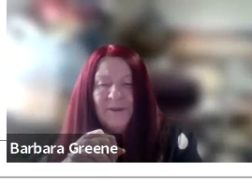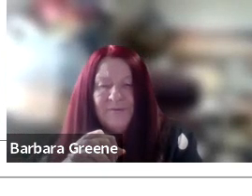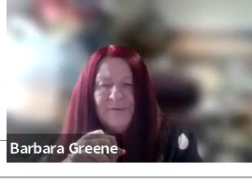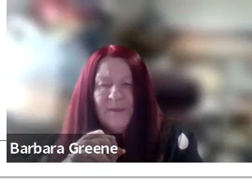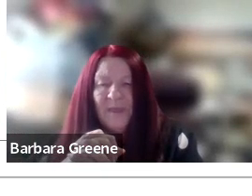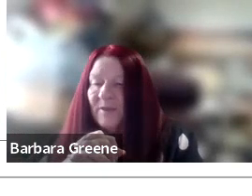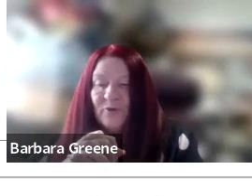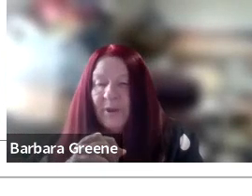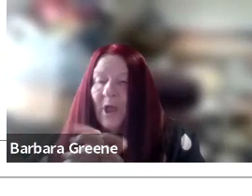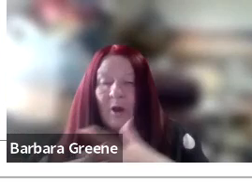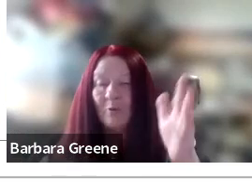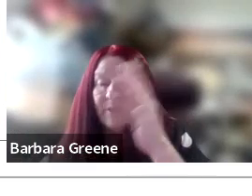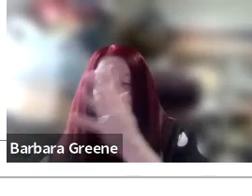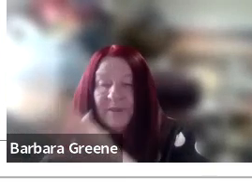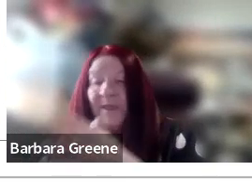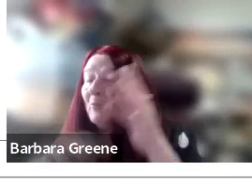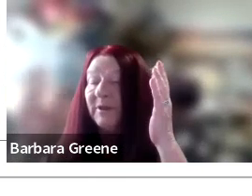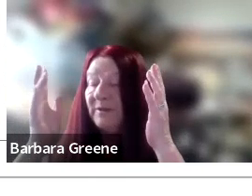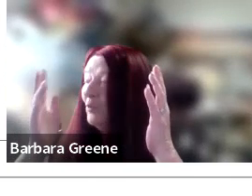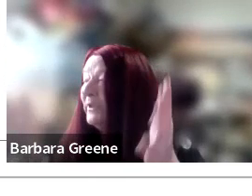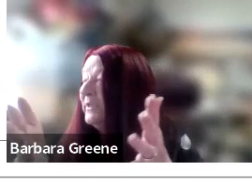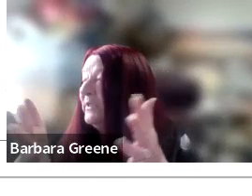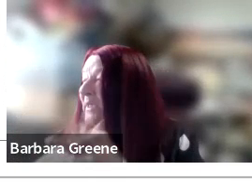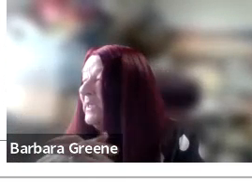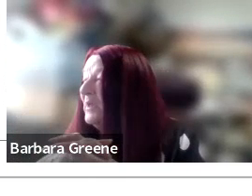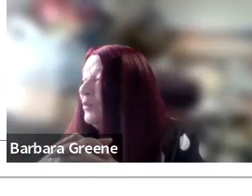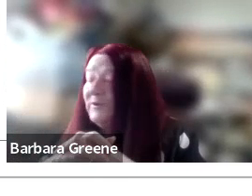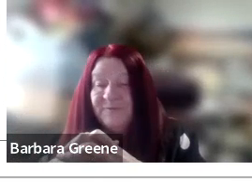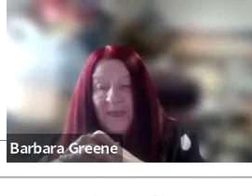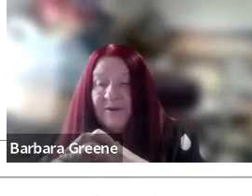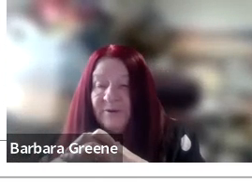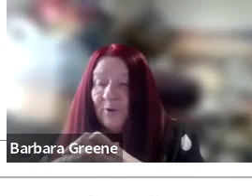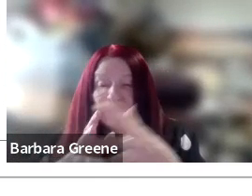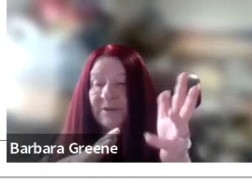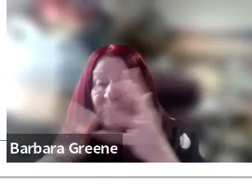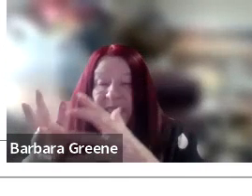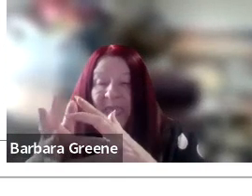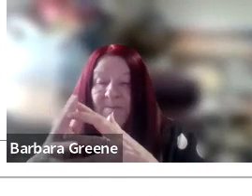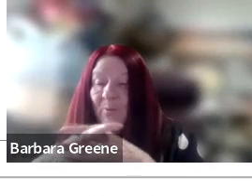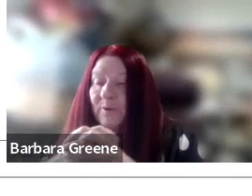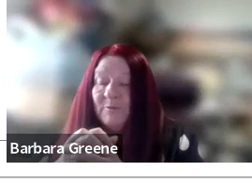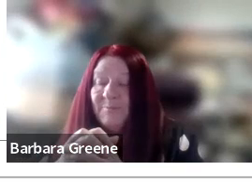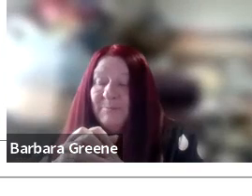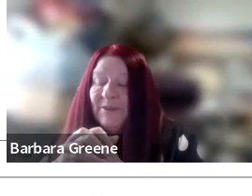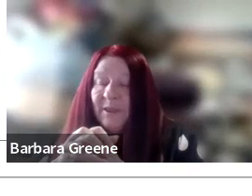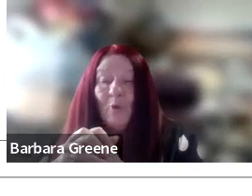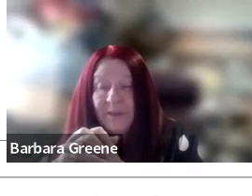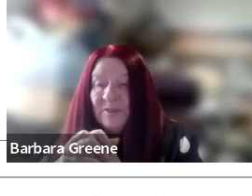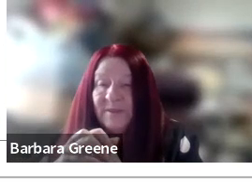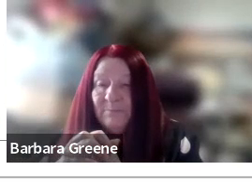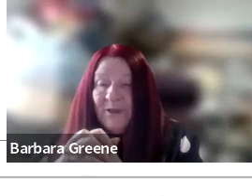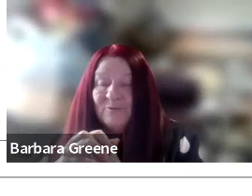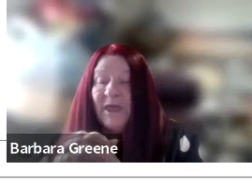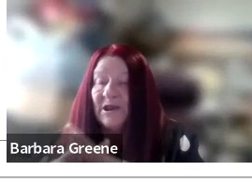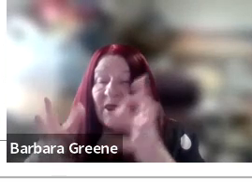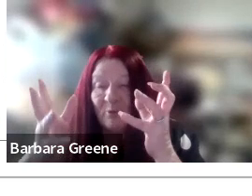training meetings during our weekly, and we decided early in the game that we would be meeting